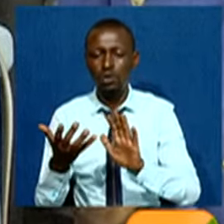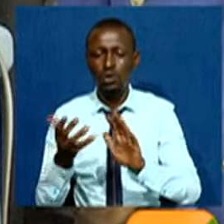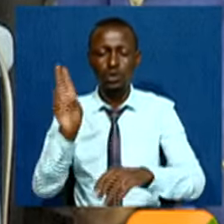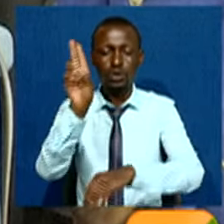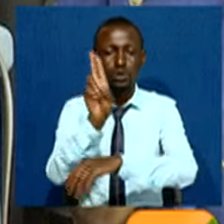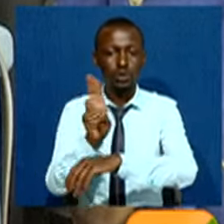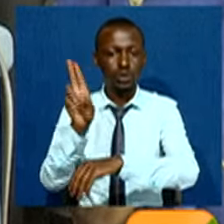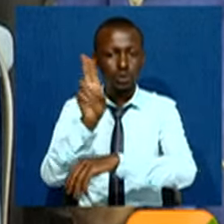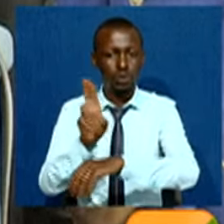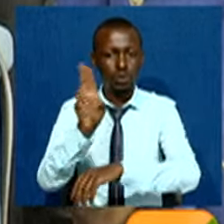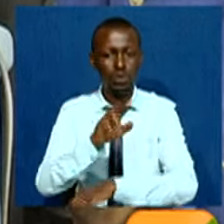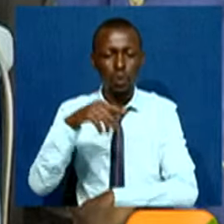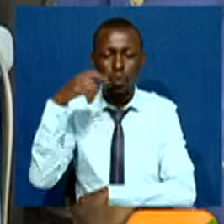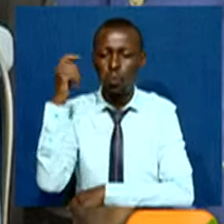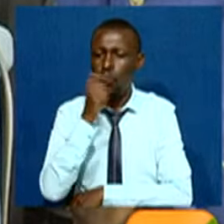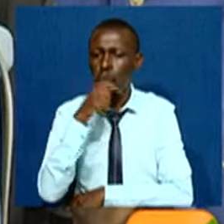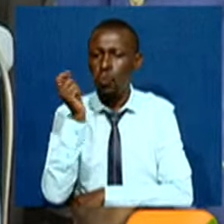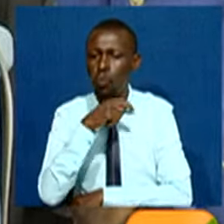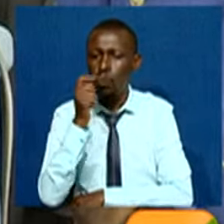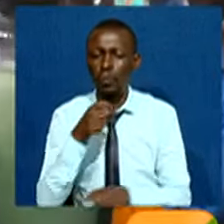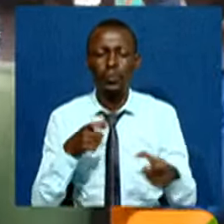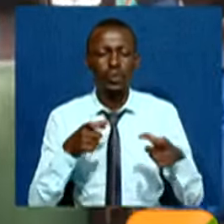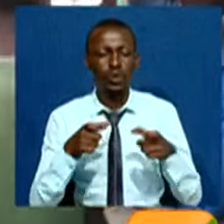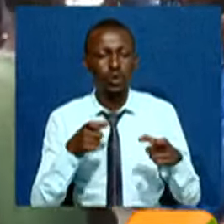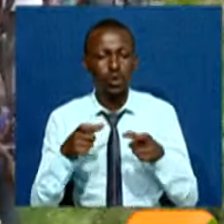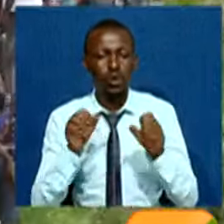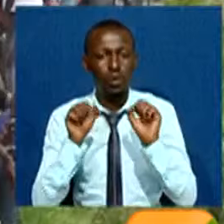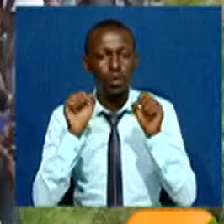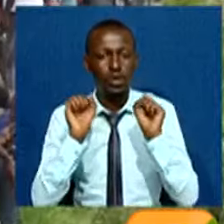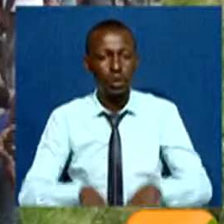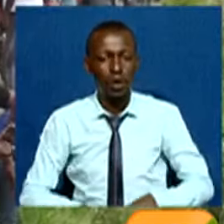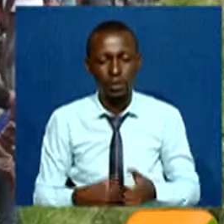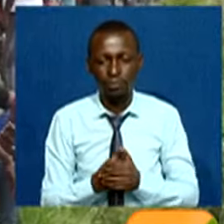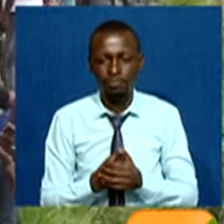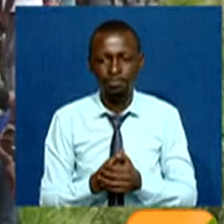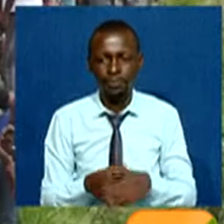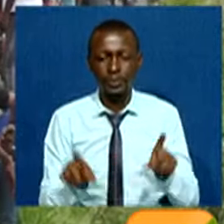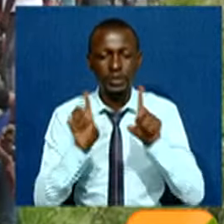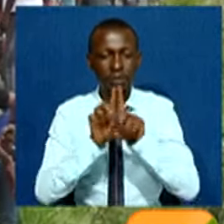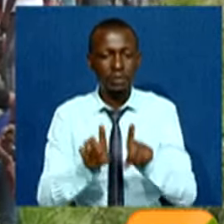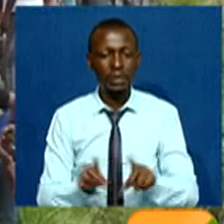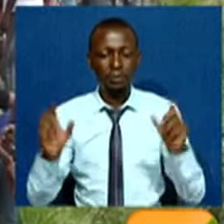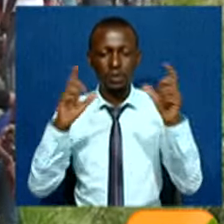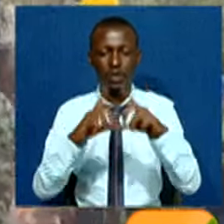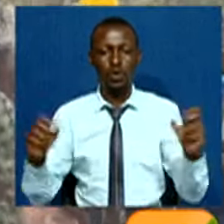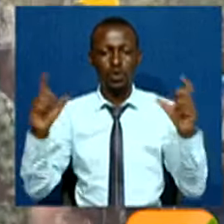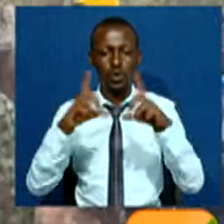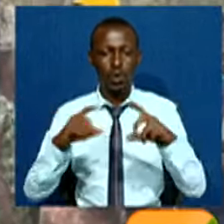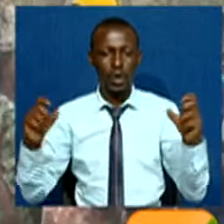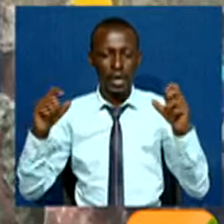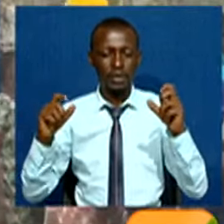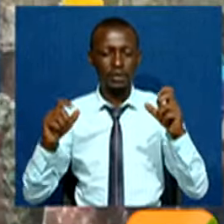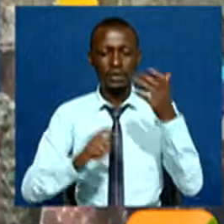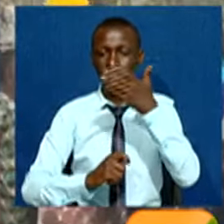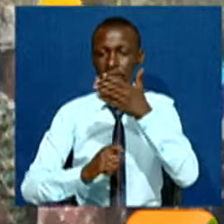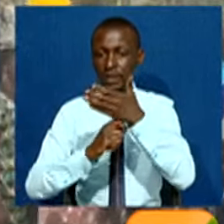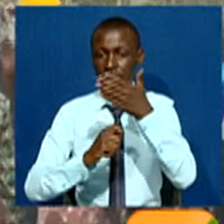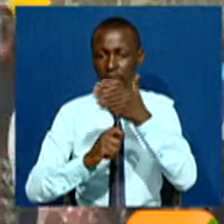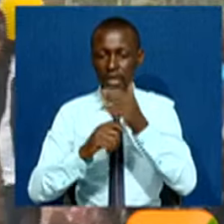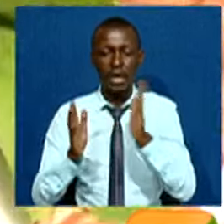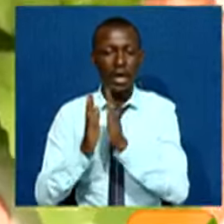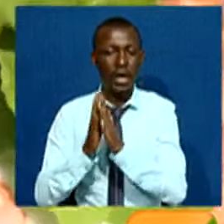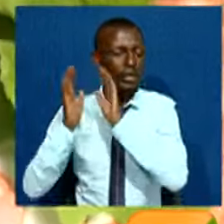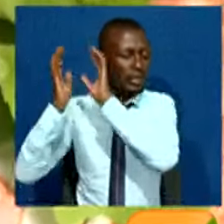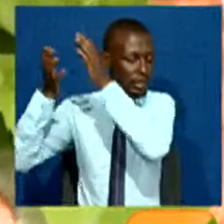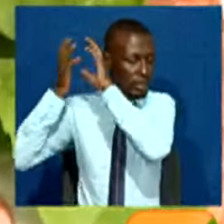Muguka unakuwa regulated. Similar directives were issued by the governors of Kilifi and Taita Taveta counties,